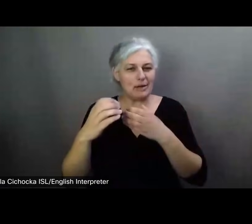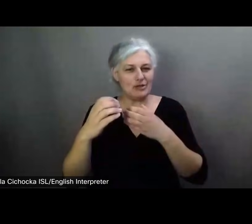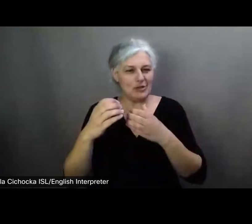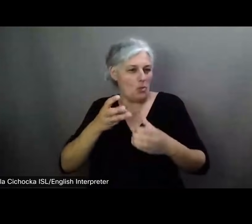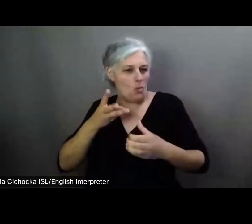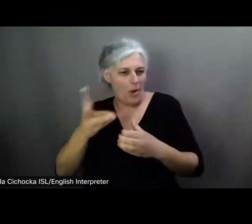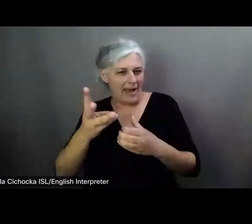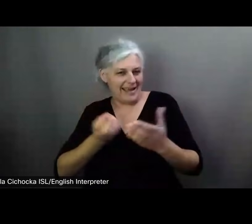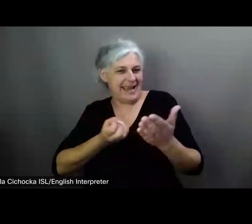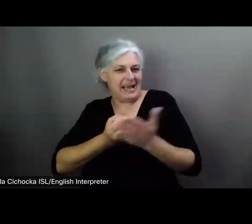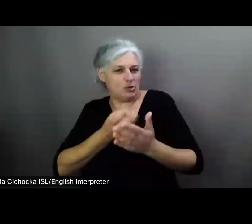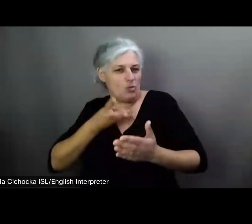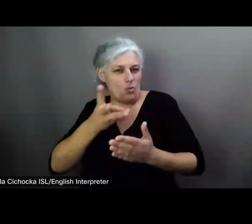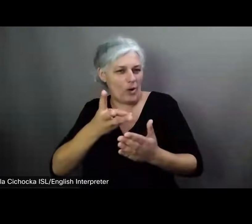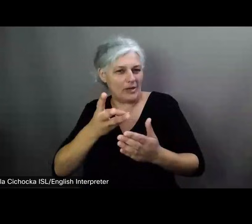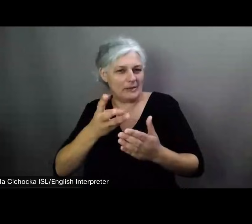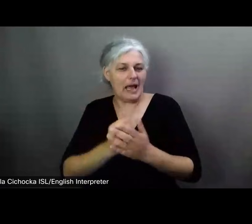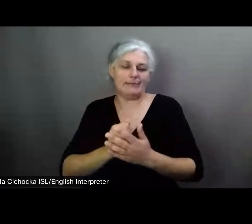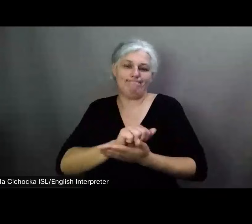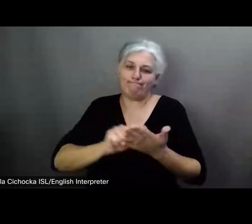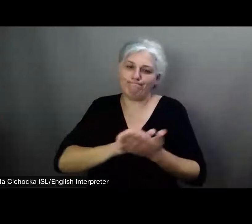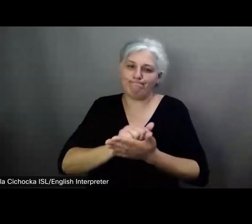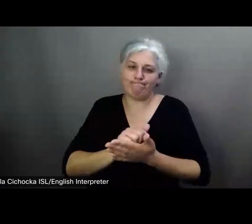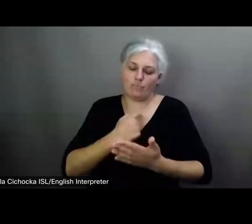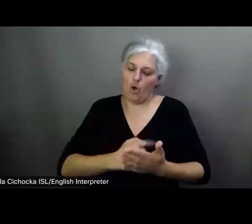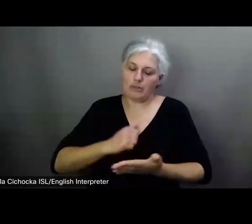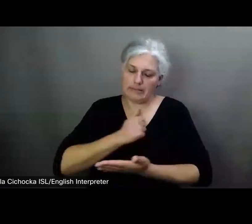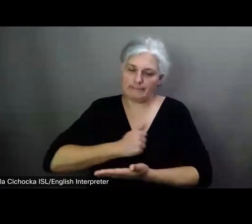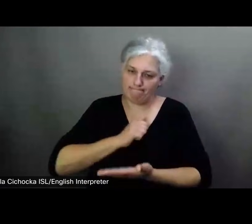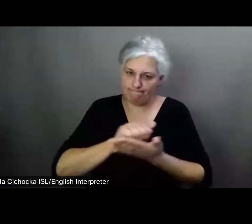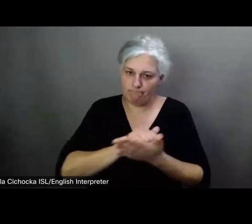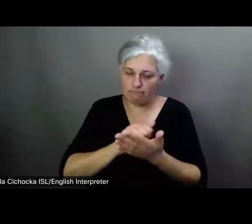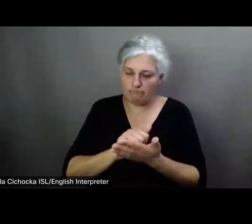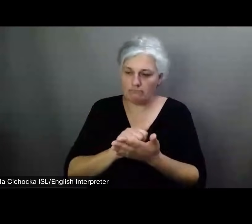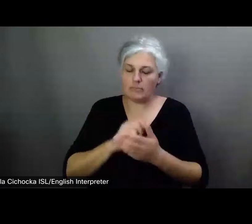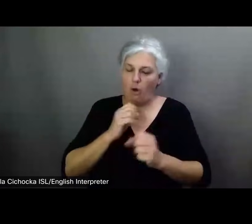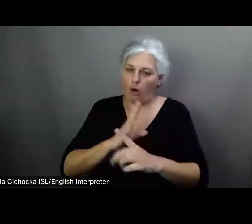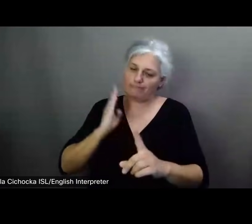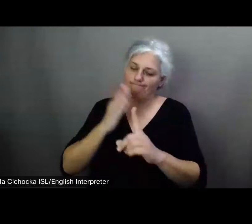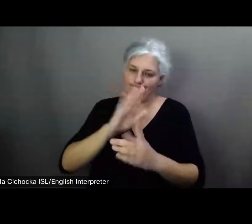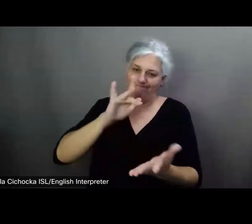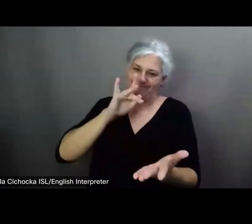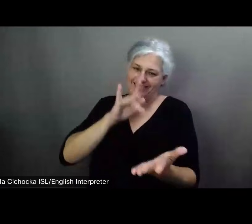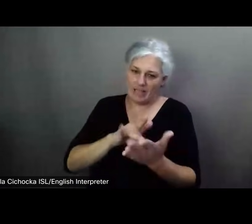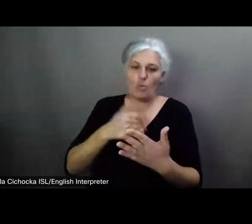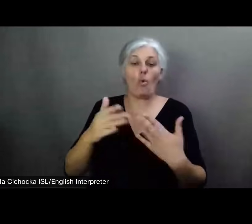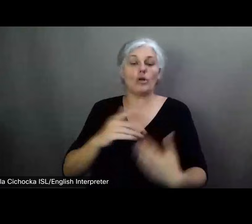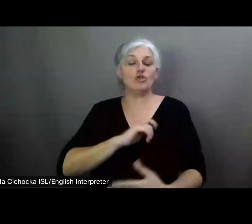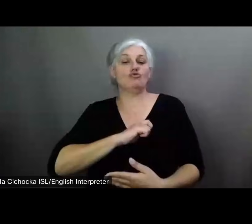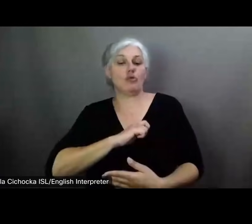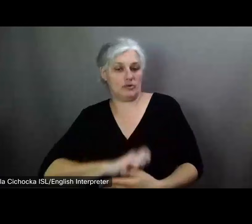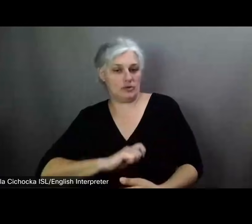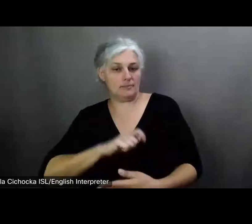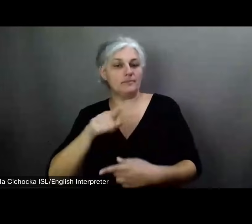explanation, and a sincere apology. And it's fundamentally about trust. It reflects what should be our